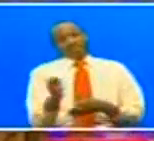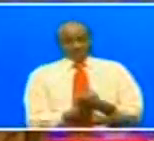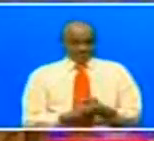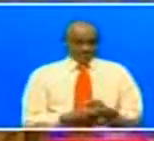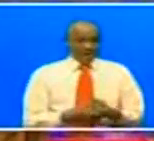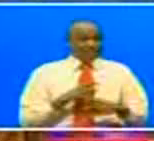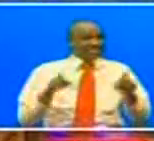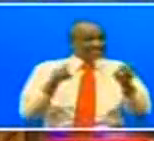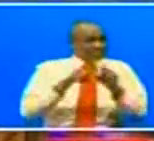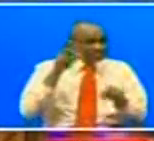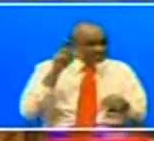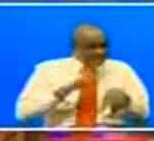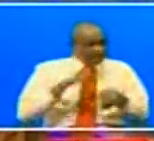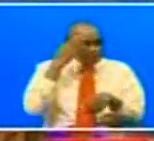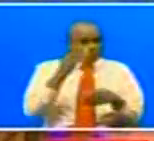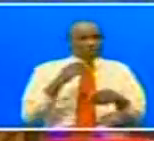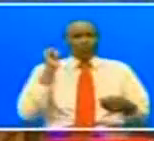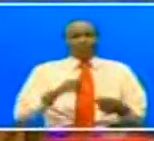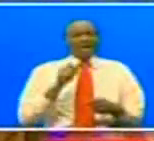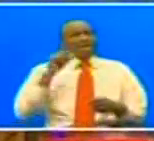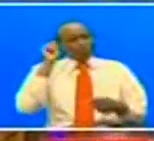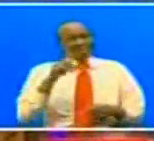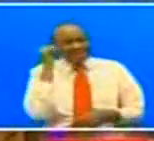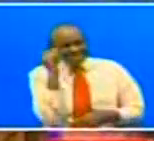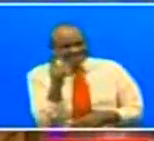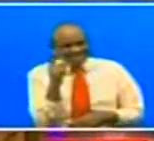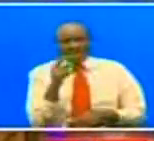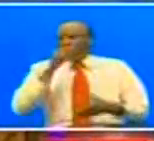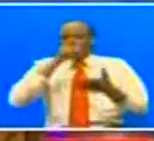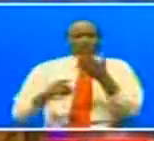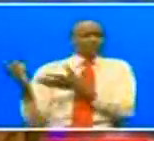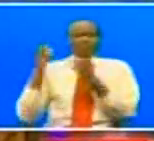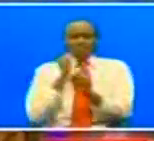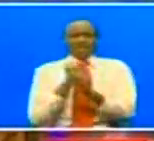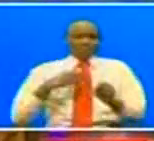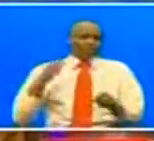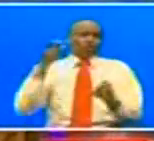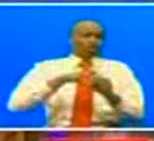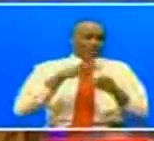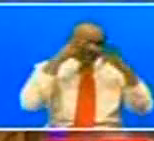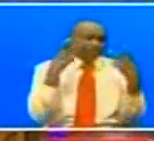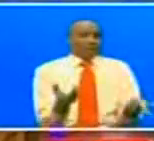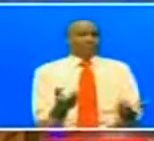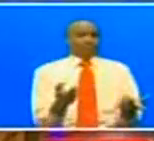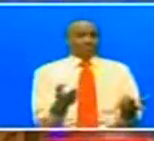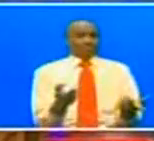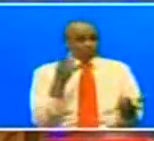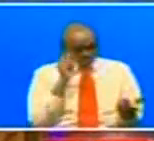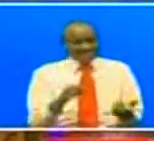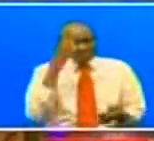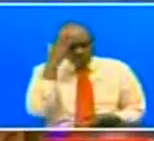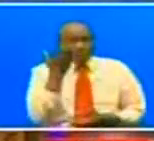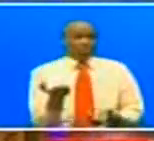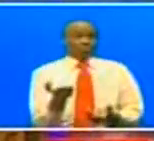same time you're not reaching out and understanding the causes that drive these people to radicalization,